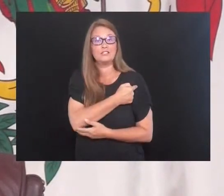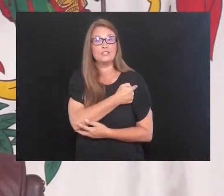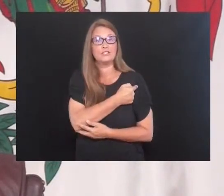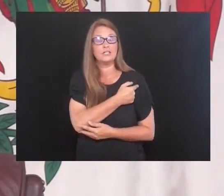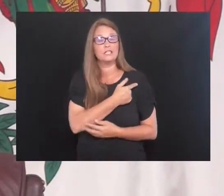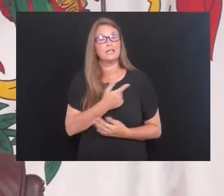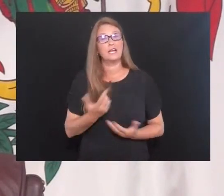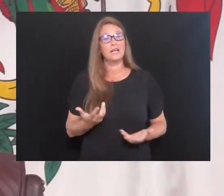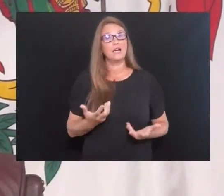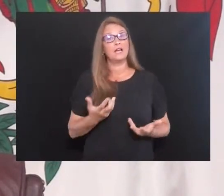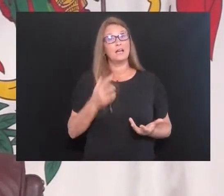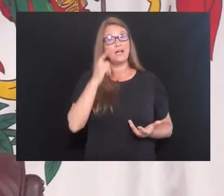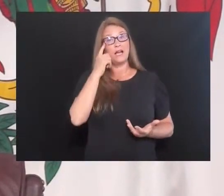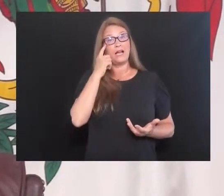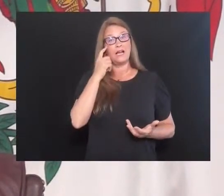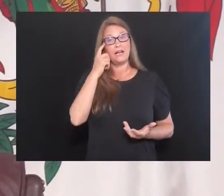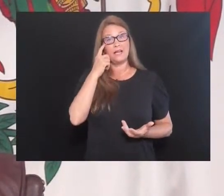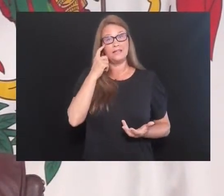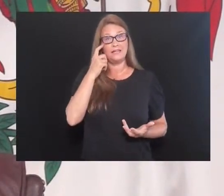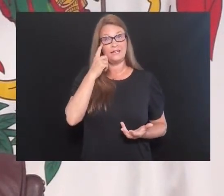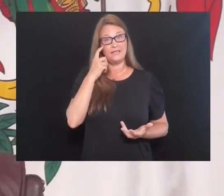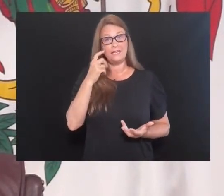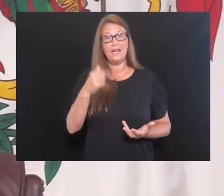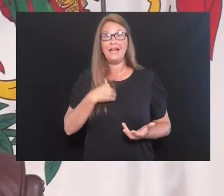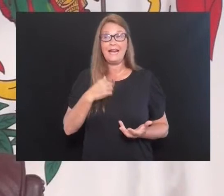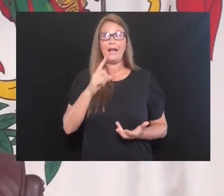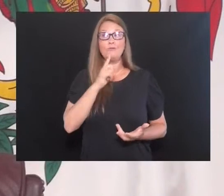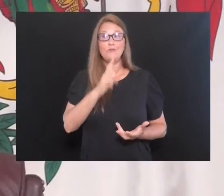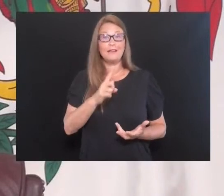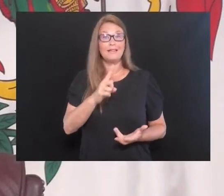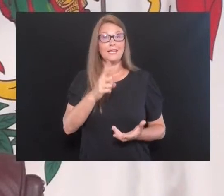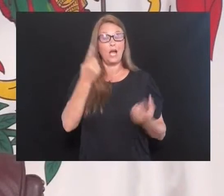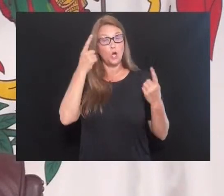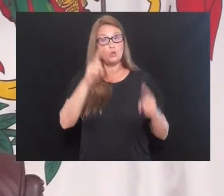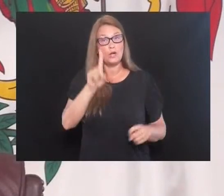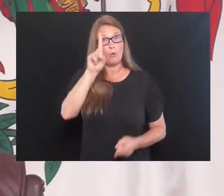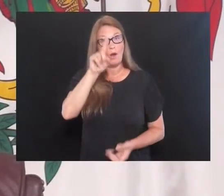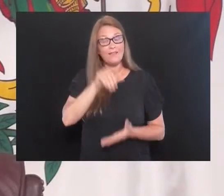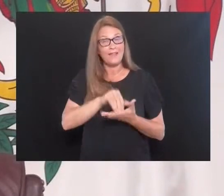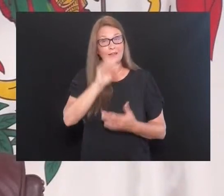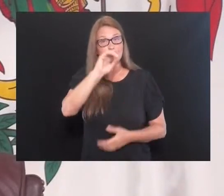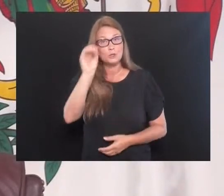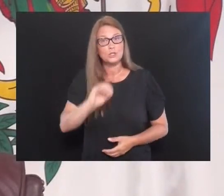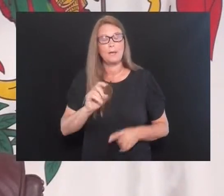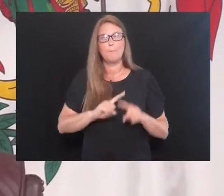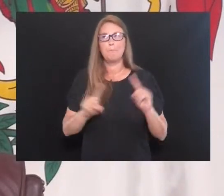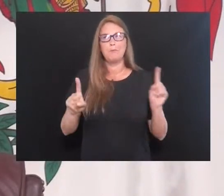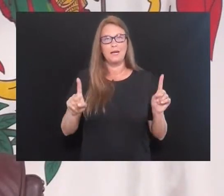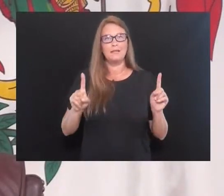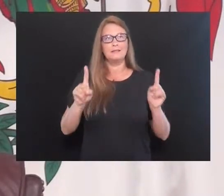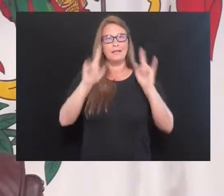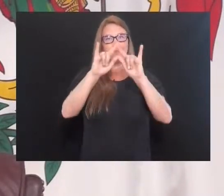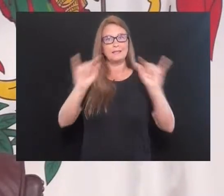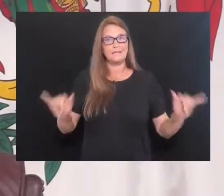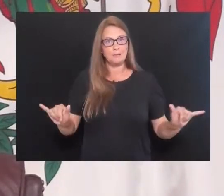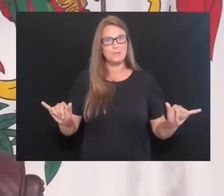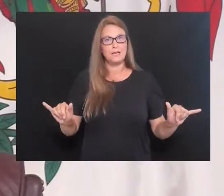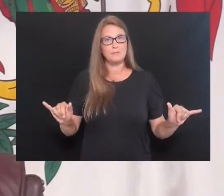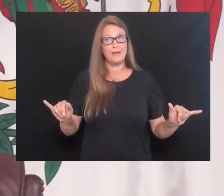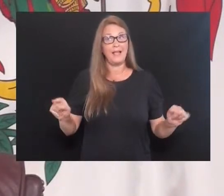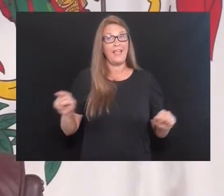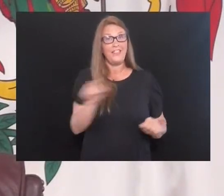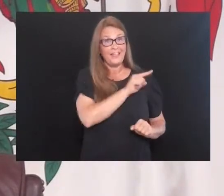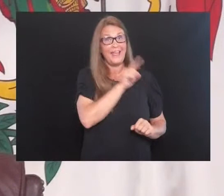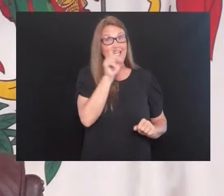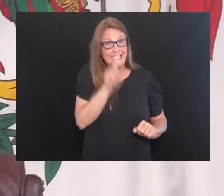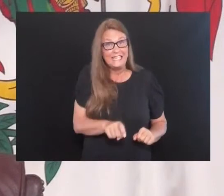concur 1,000%. But at the same time, all of them need to